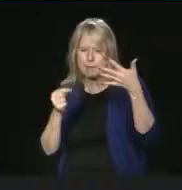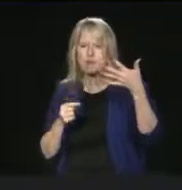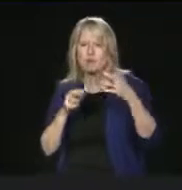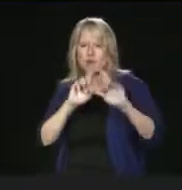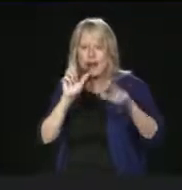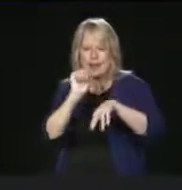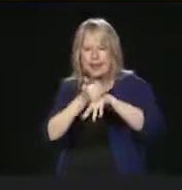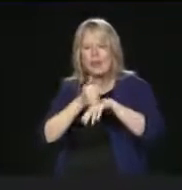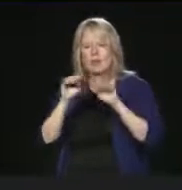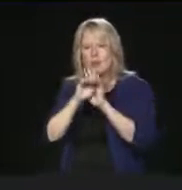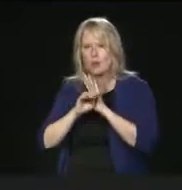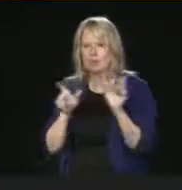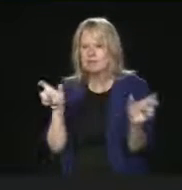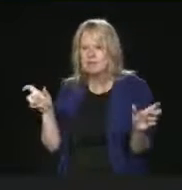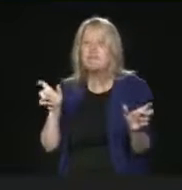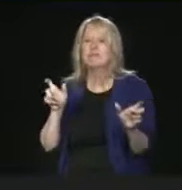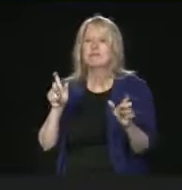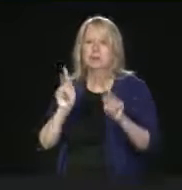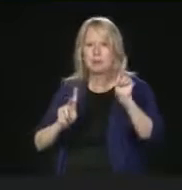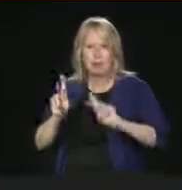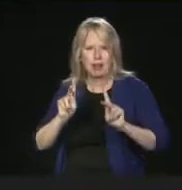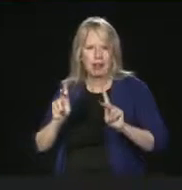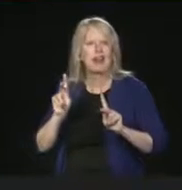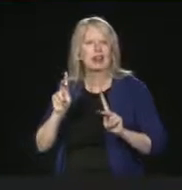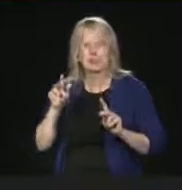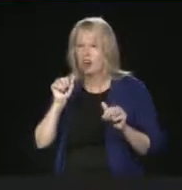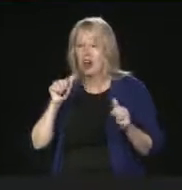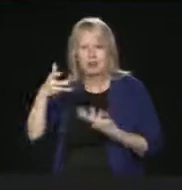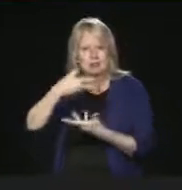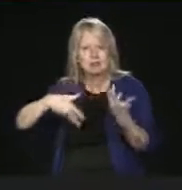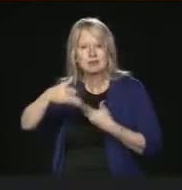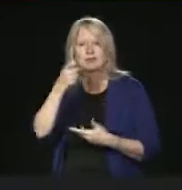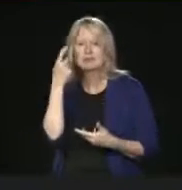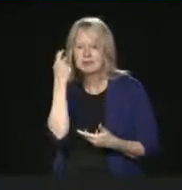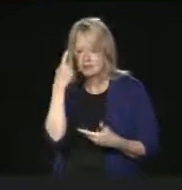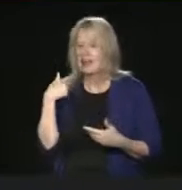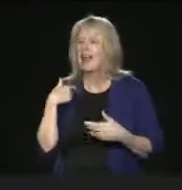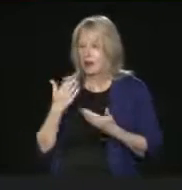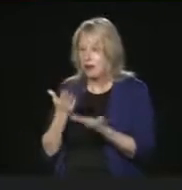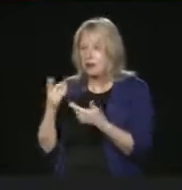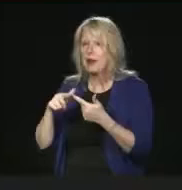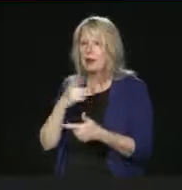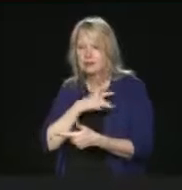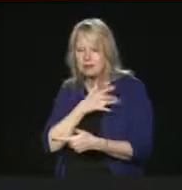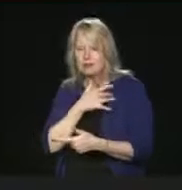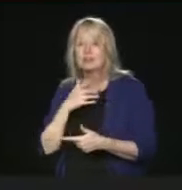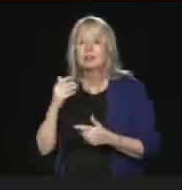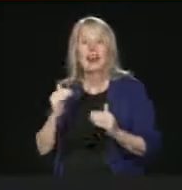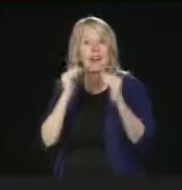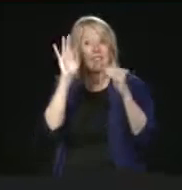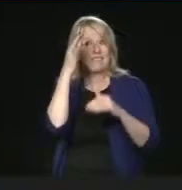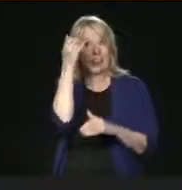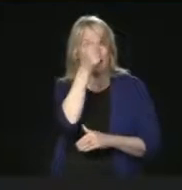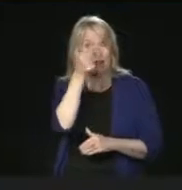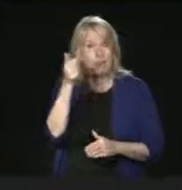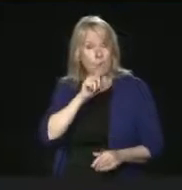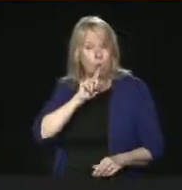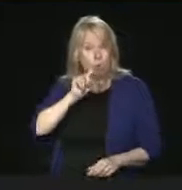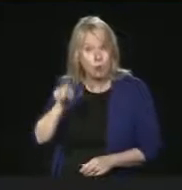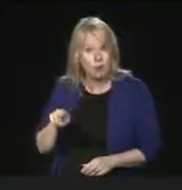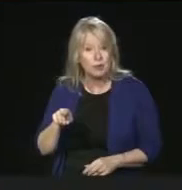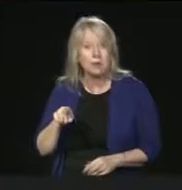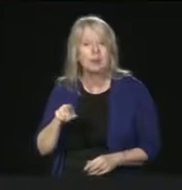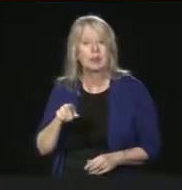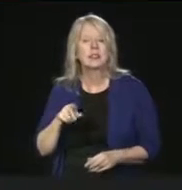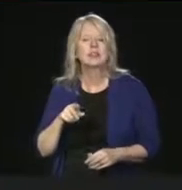restrict movement even more, and that's what we're recommending. But in order for the federal government to do that, we